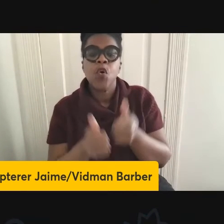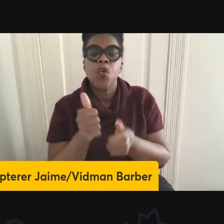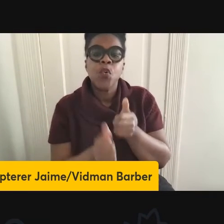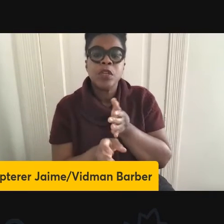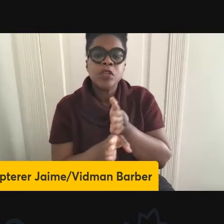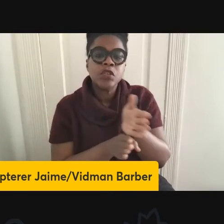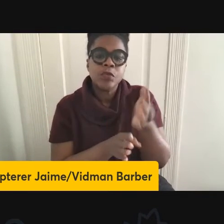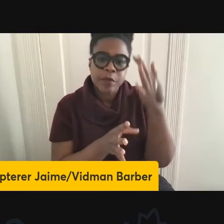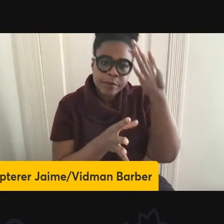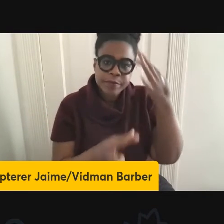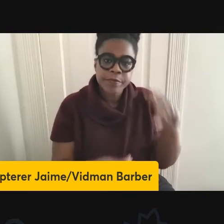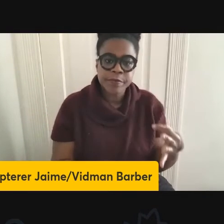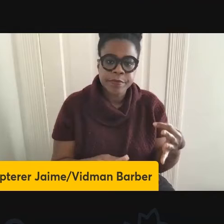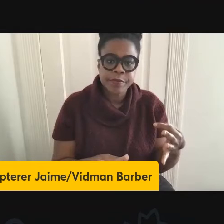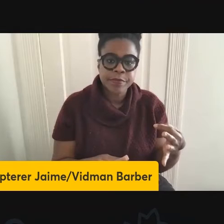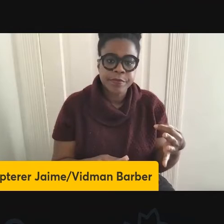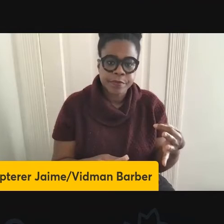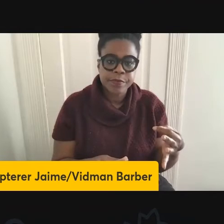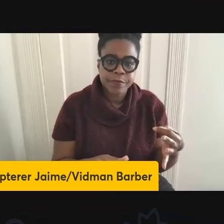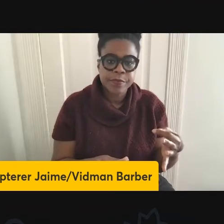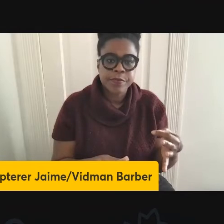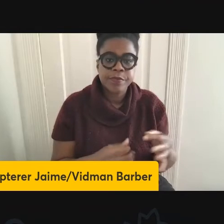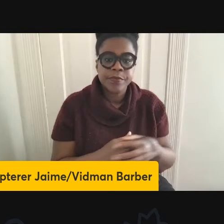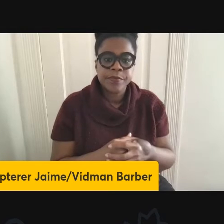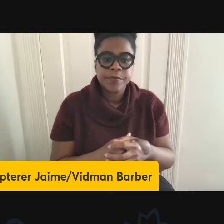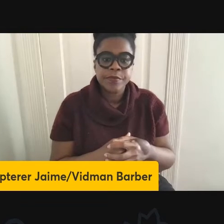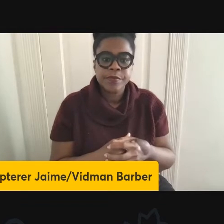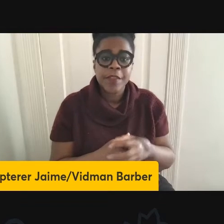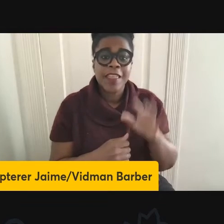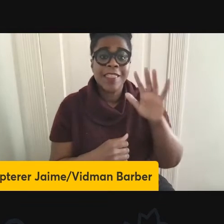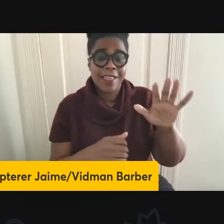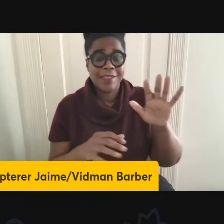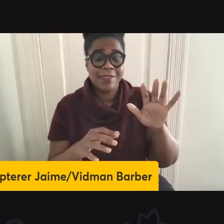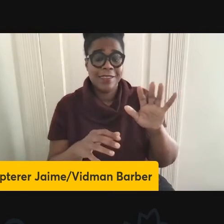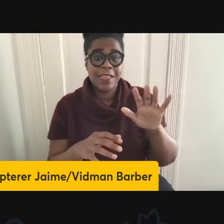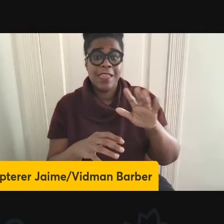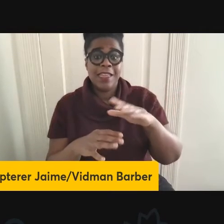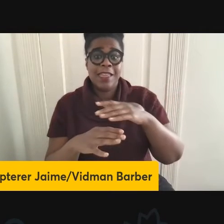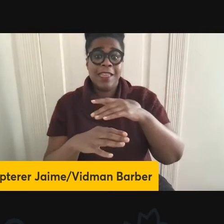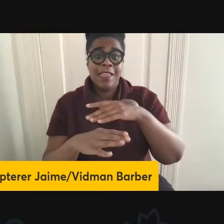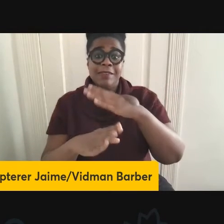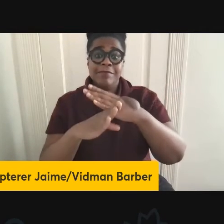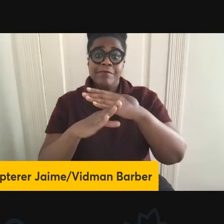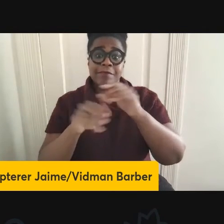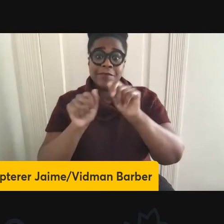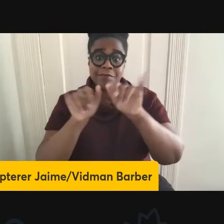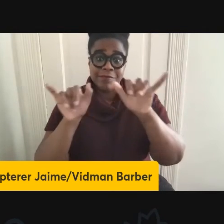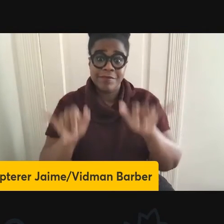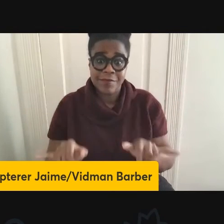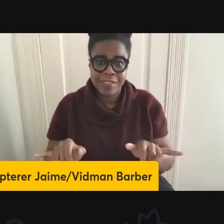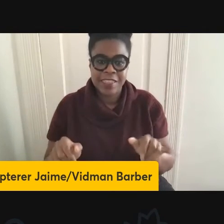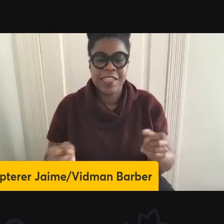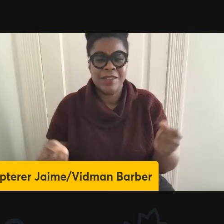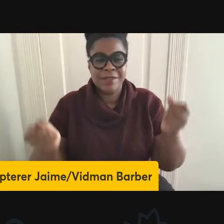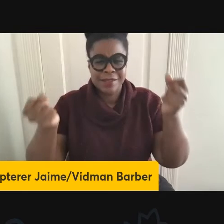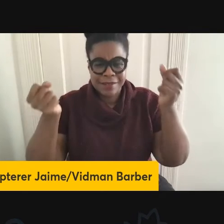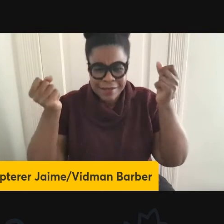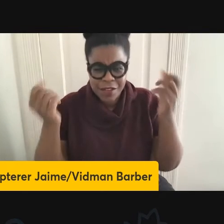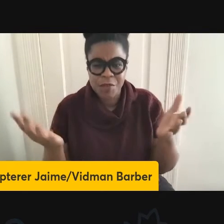you decide to choose. And in the arena of immunology, there are so many